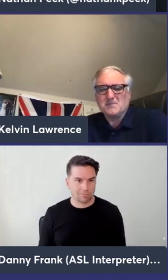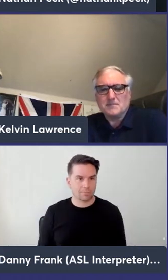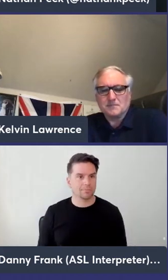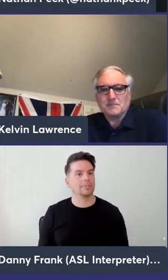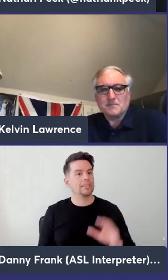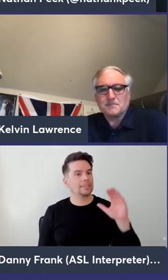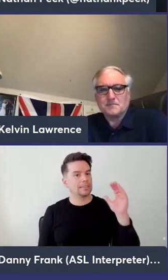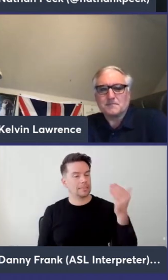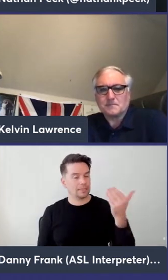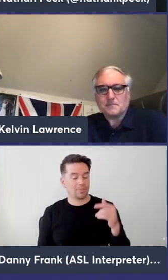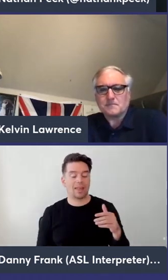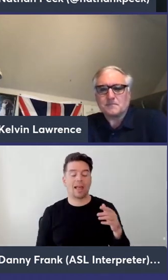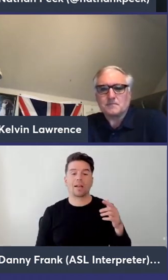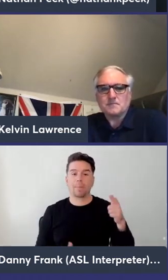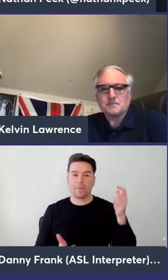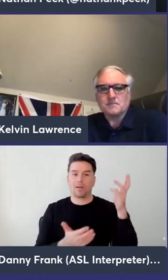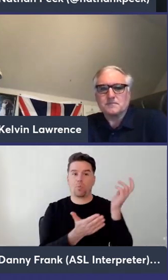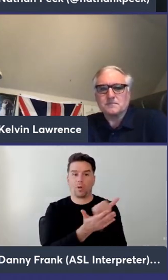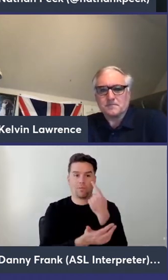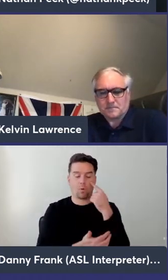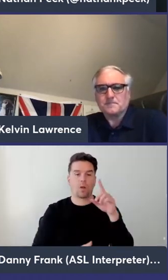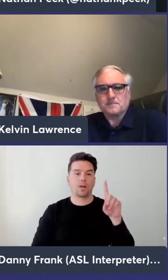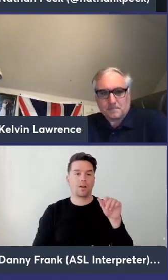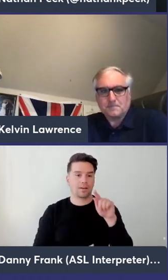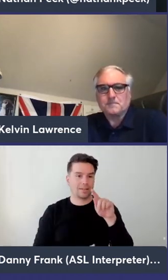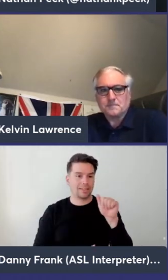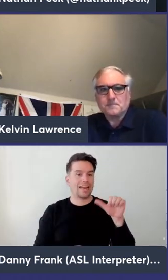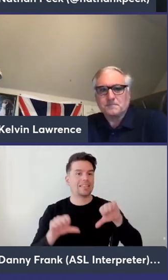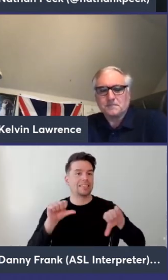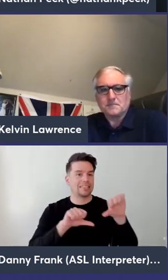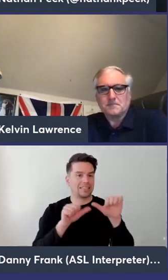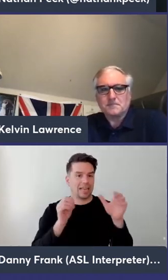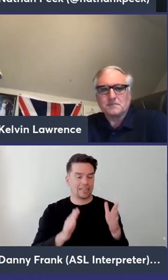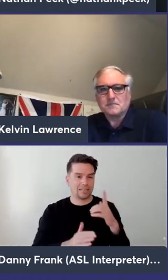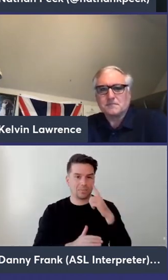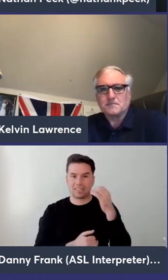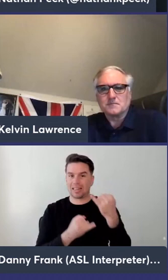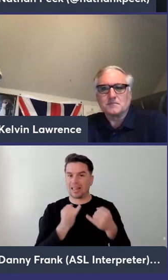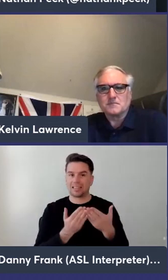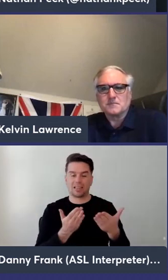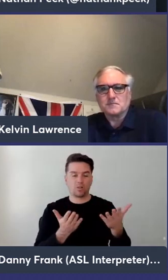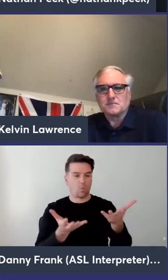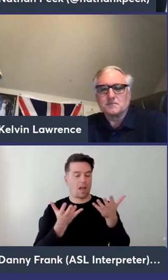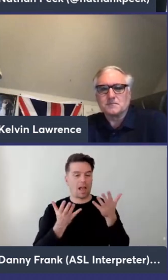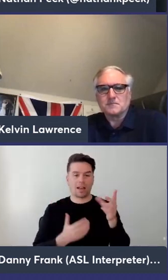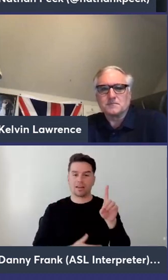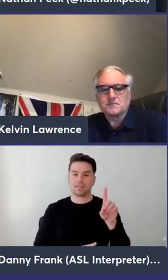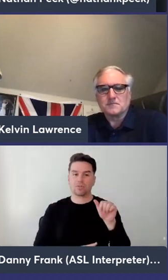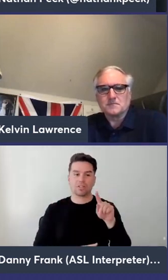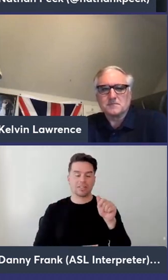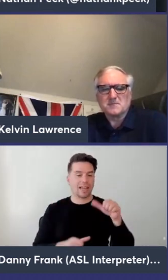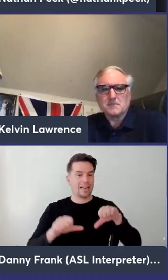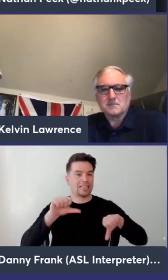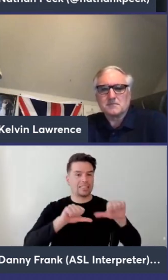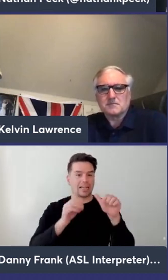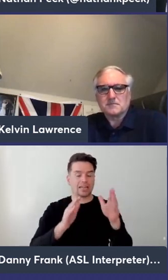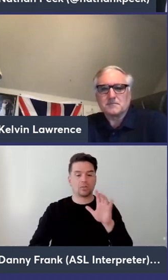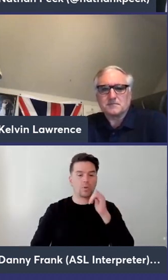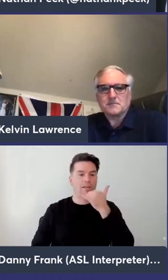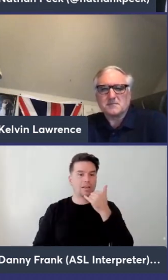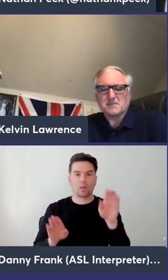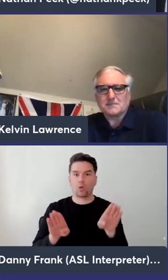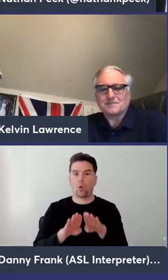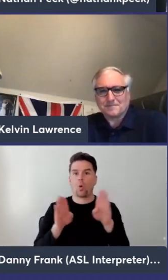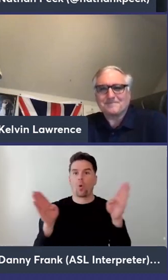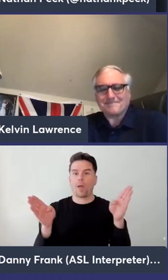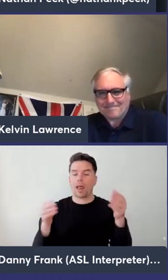boon for data scientists, because the last thing you want is for a data scientist to accidentally open up the database to the entire